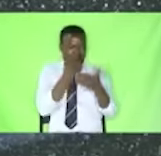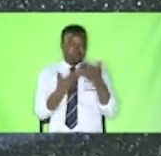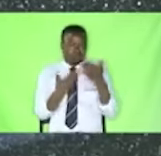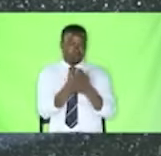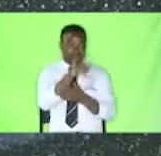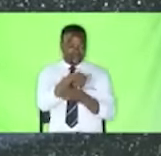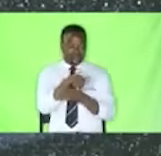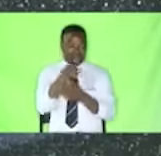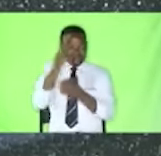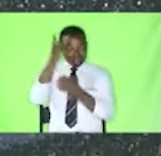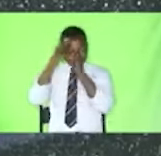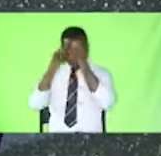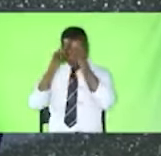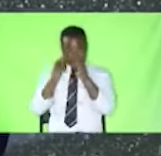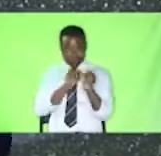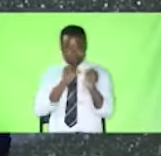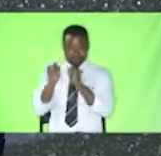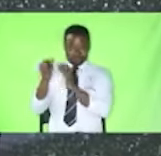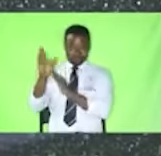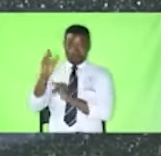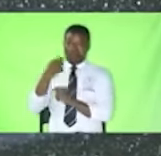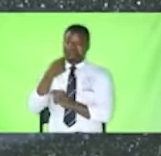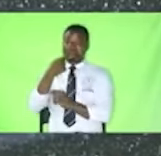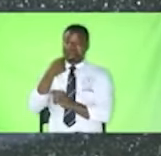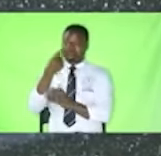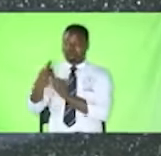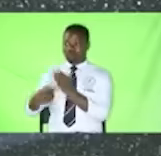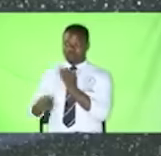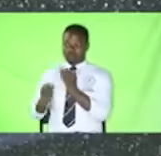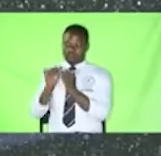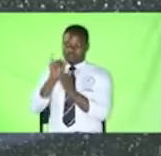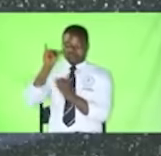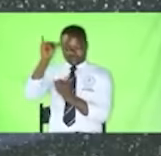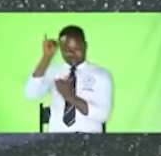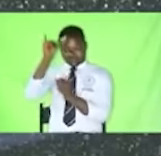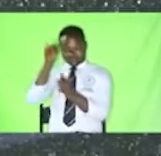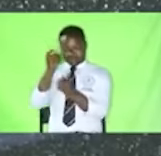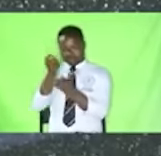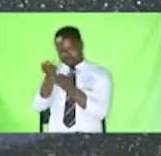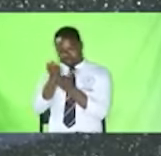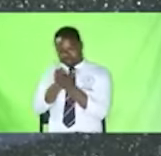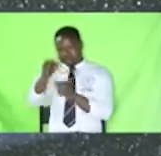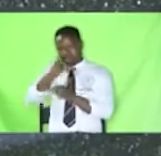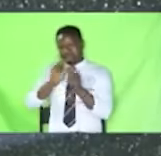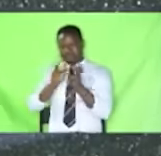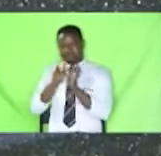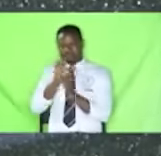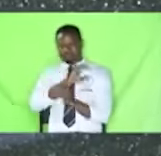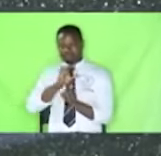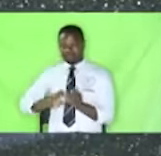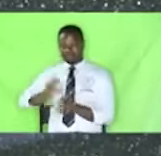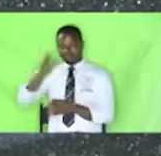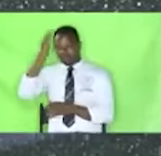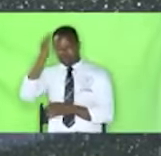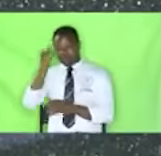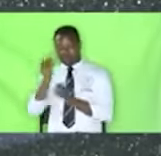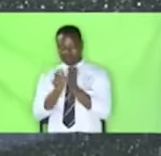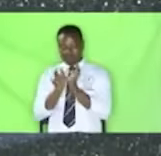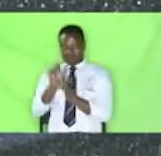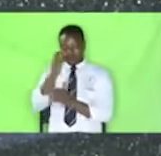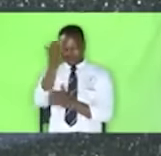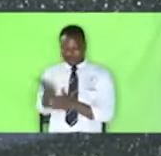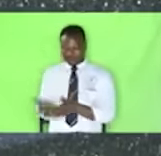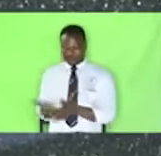saves. So yesterday we discussed the gospel and why Jesus is the savior of the world,